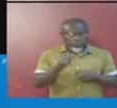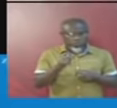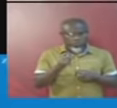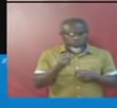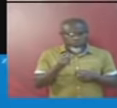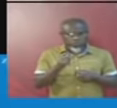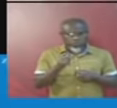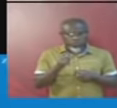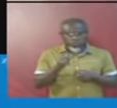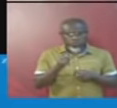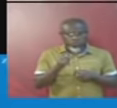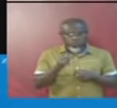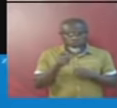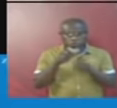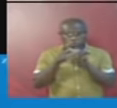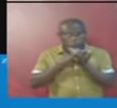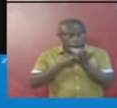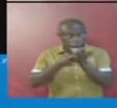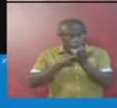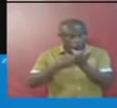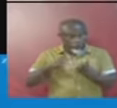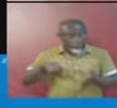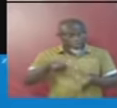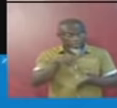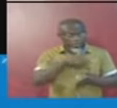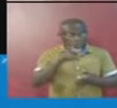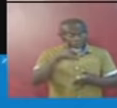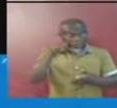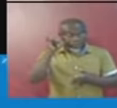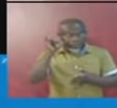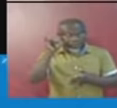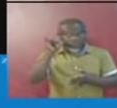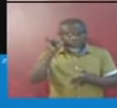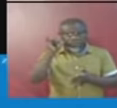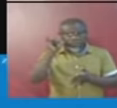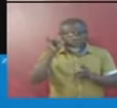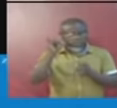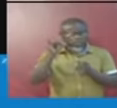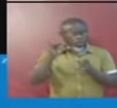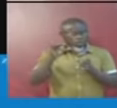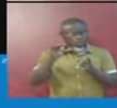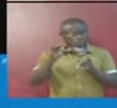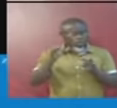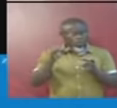the world? What can they do, to help them with this sense of